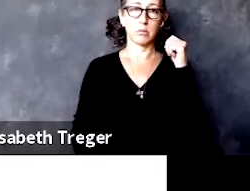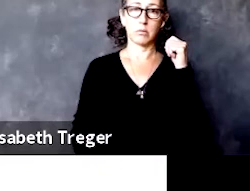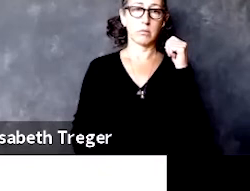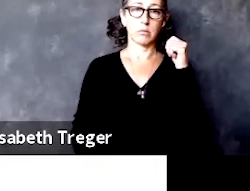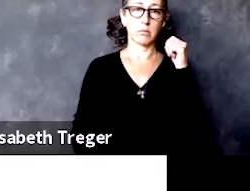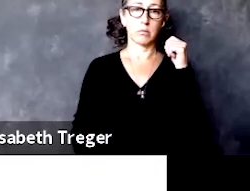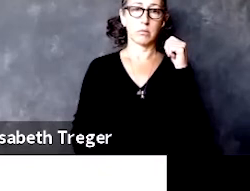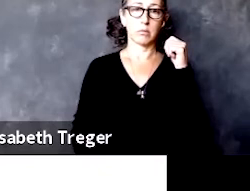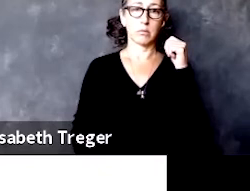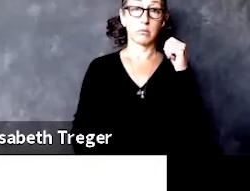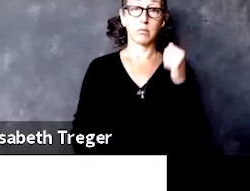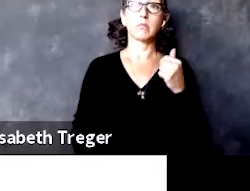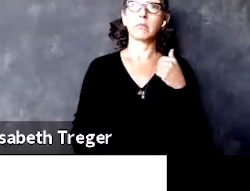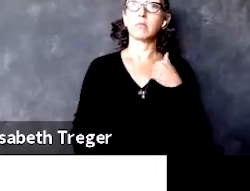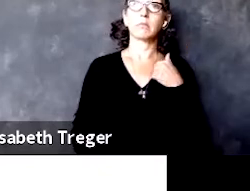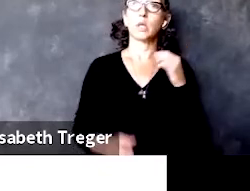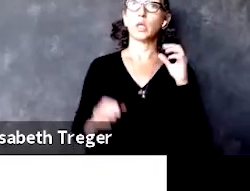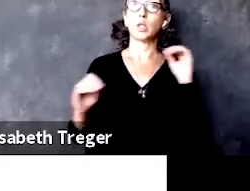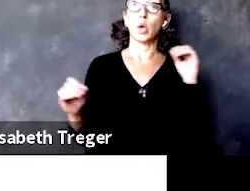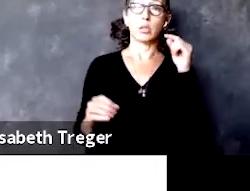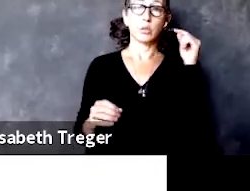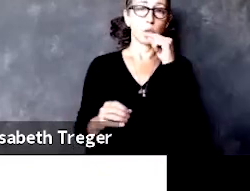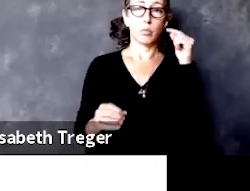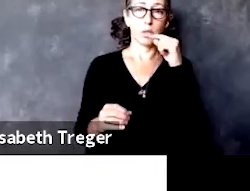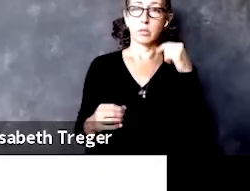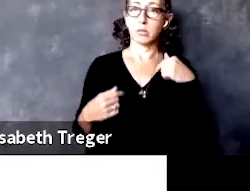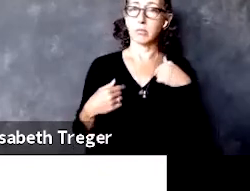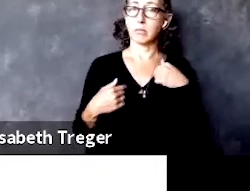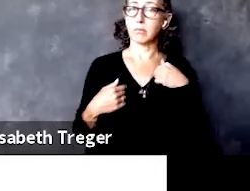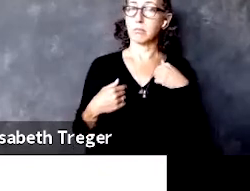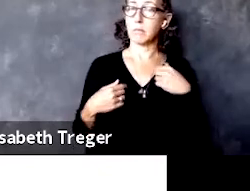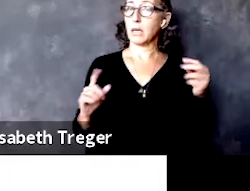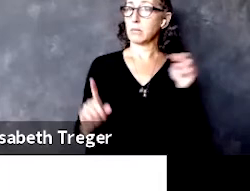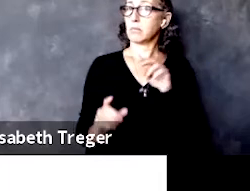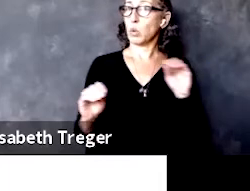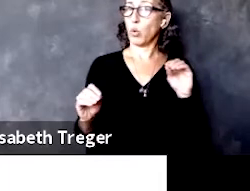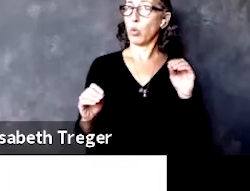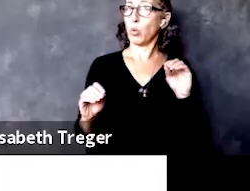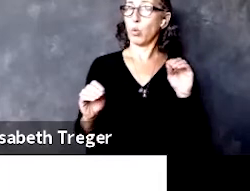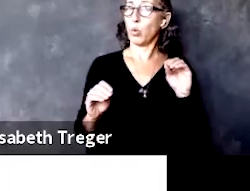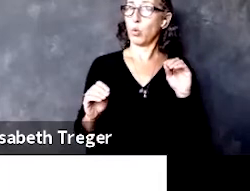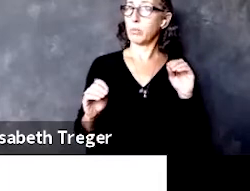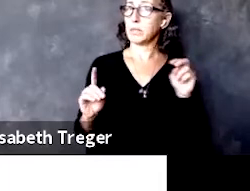He had one position, no toothbrush. I had another position, And I focused on that,